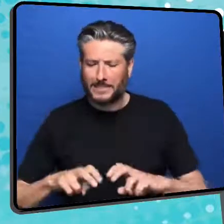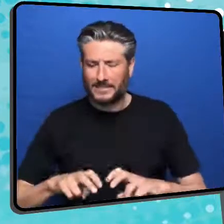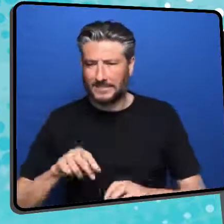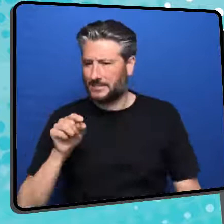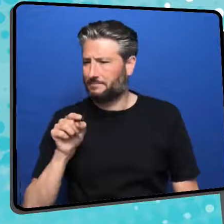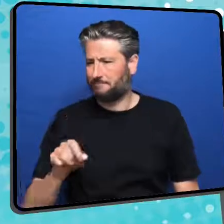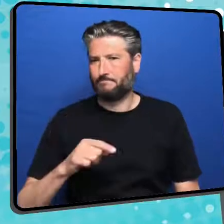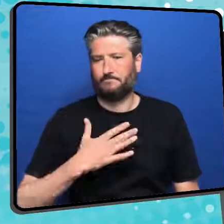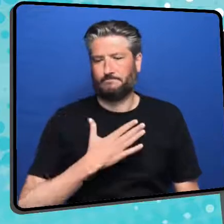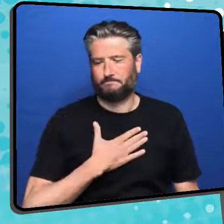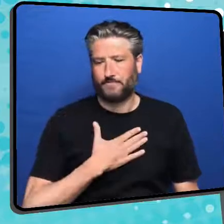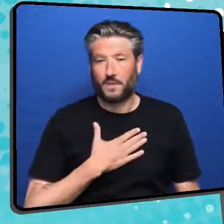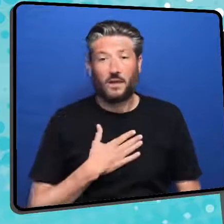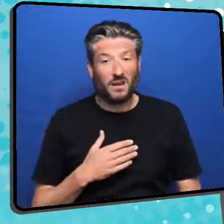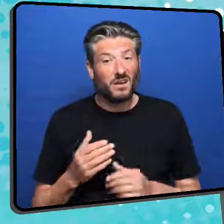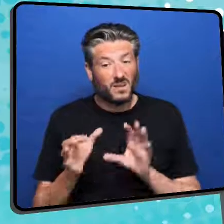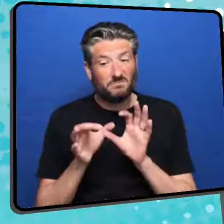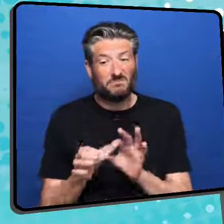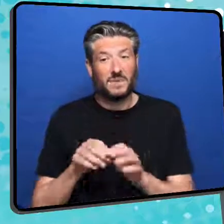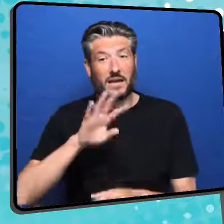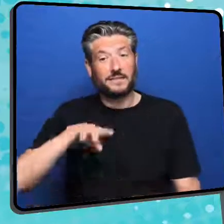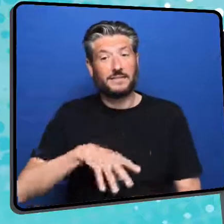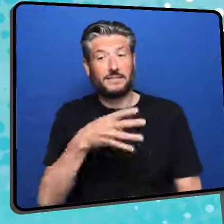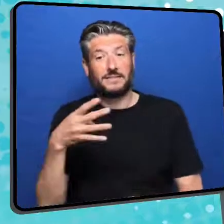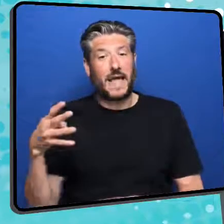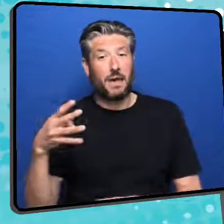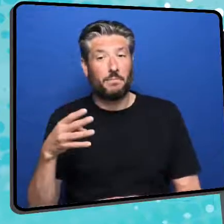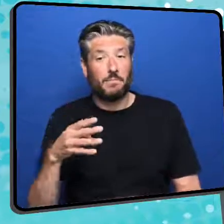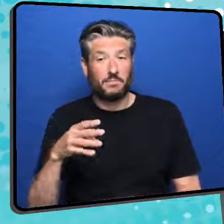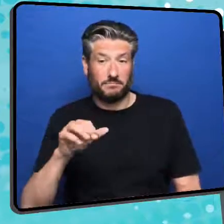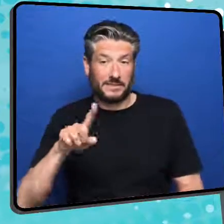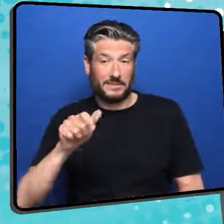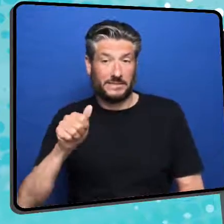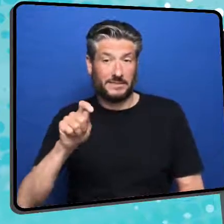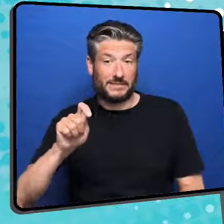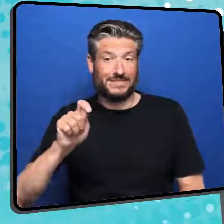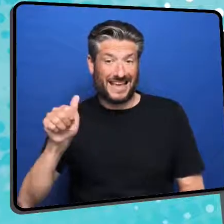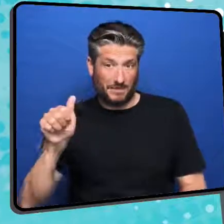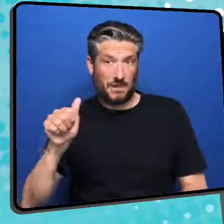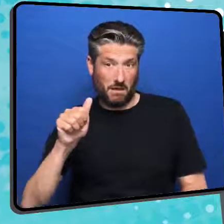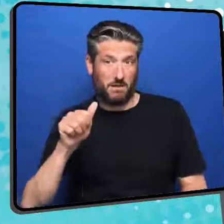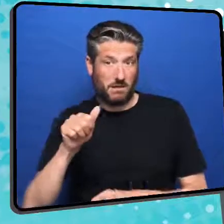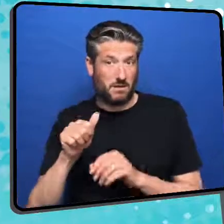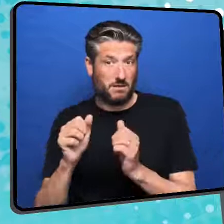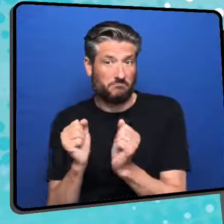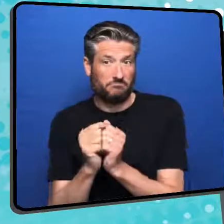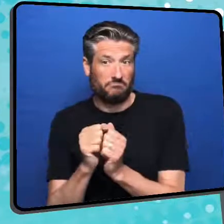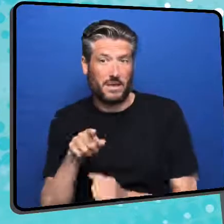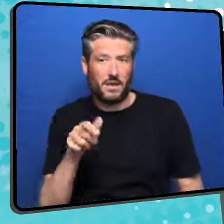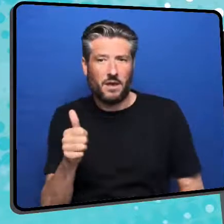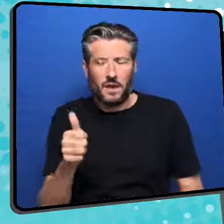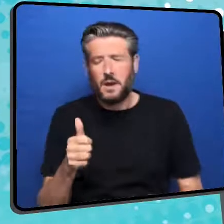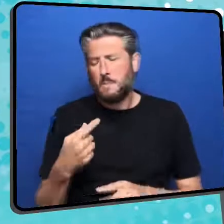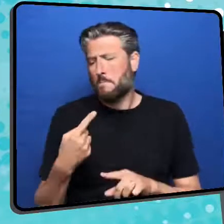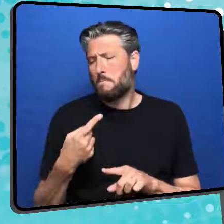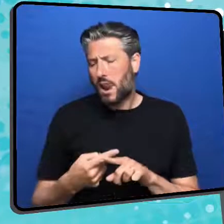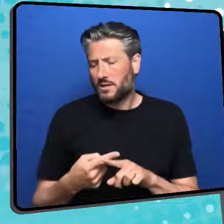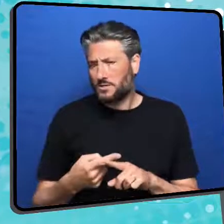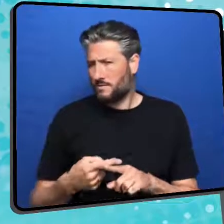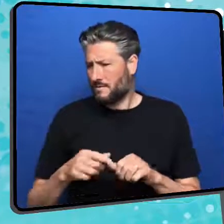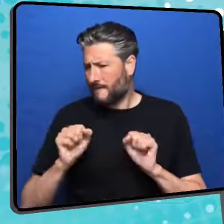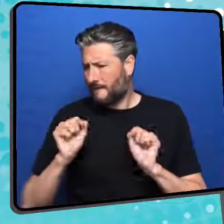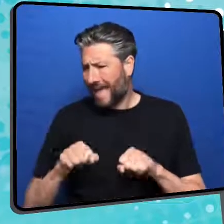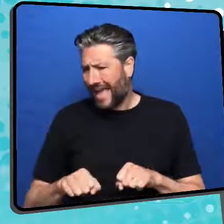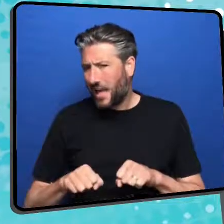do on tabular data, or survival analysis, which is basically trying to predict when an event will take place. So it's neither